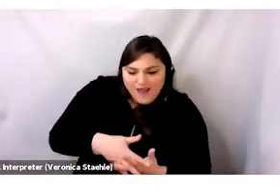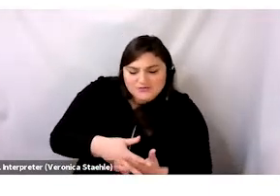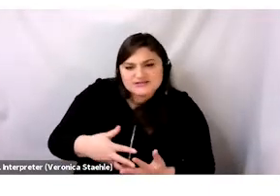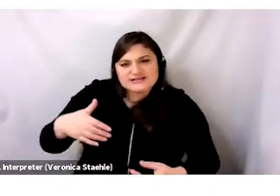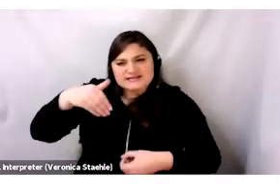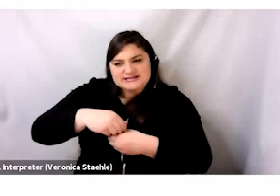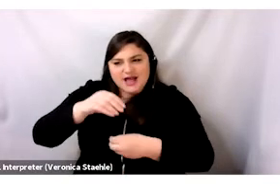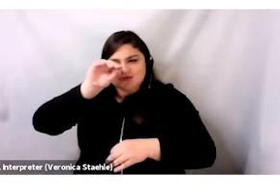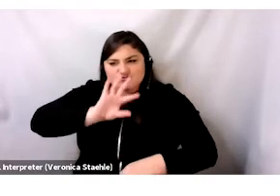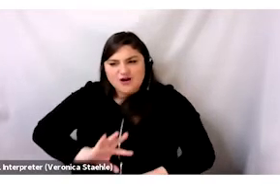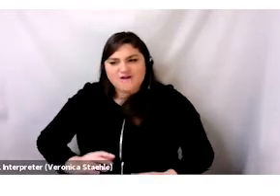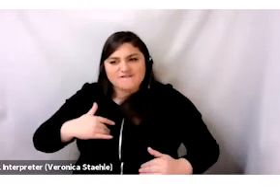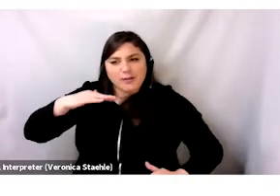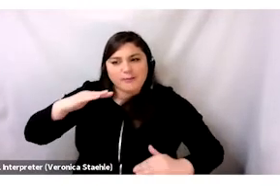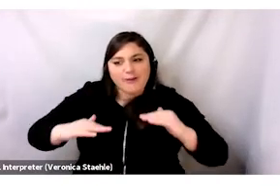nature.